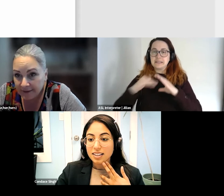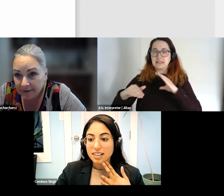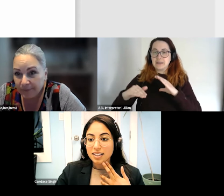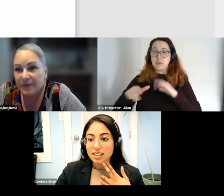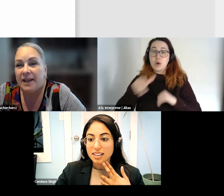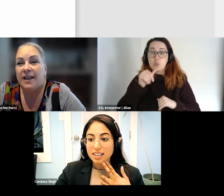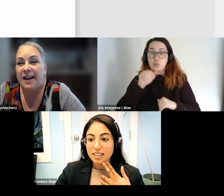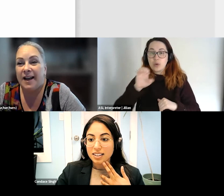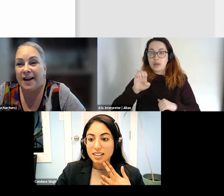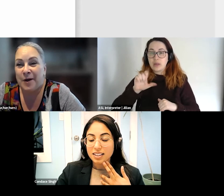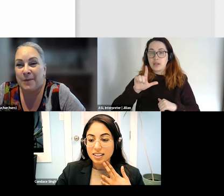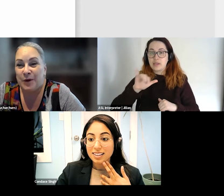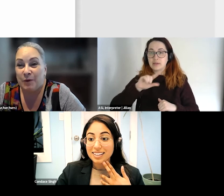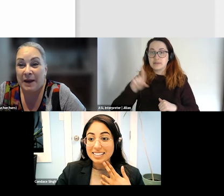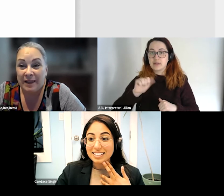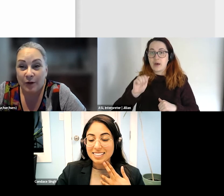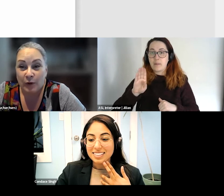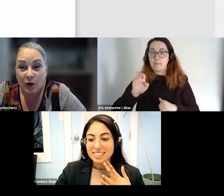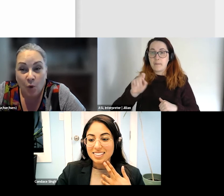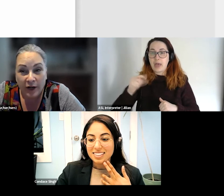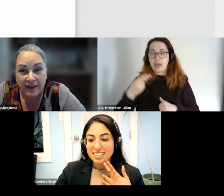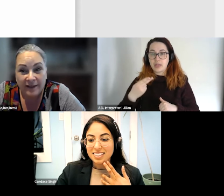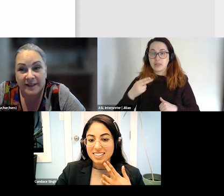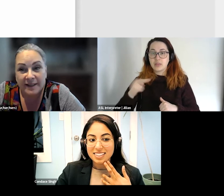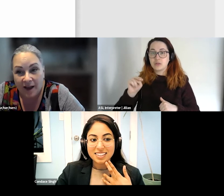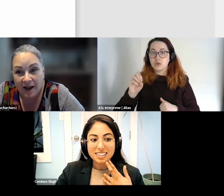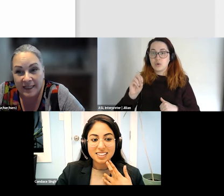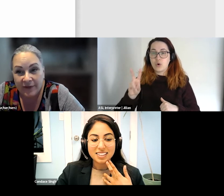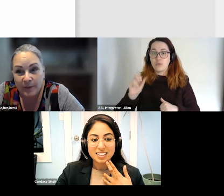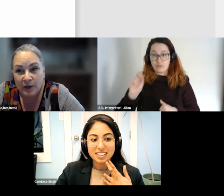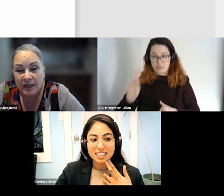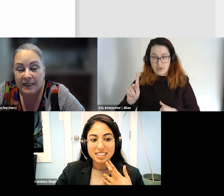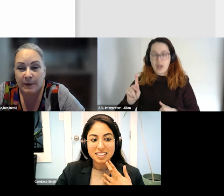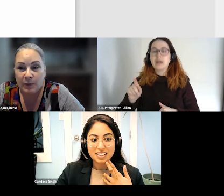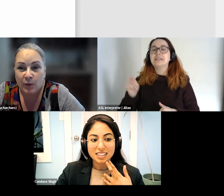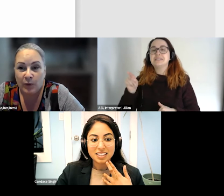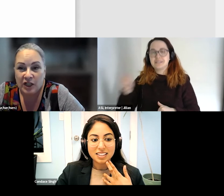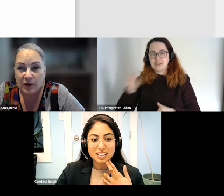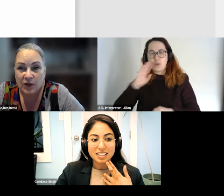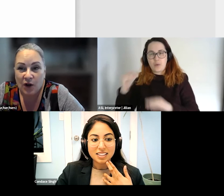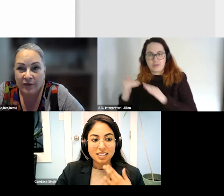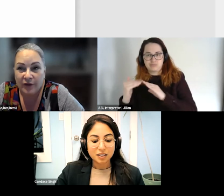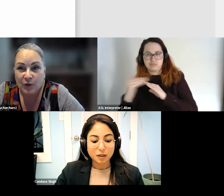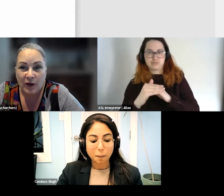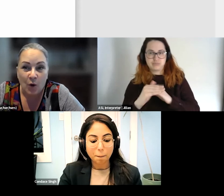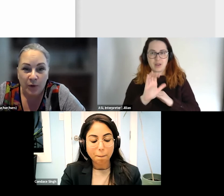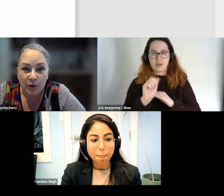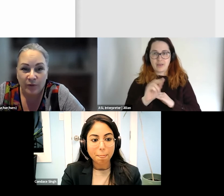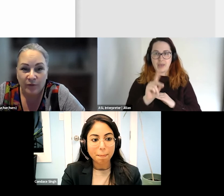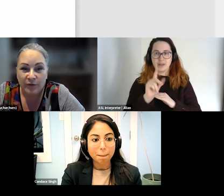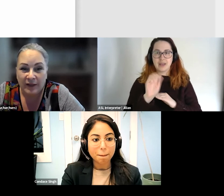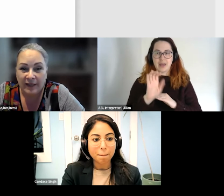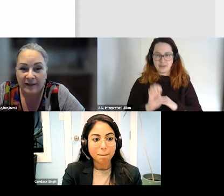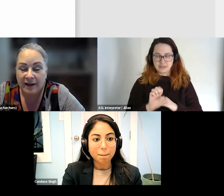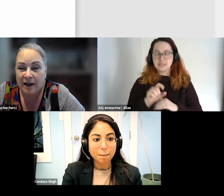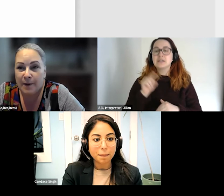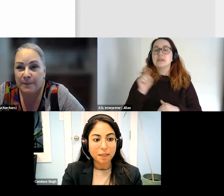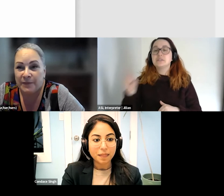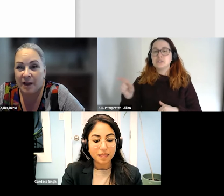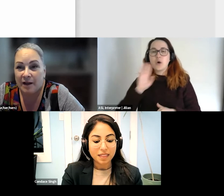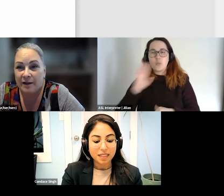Candace. We will make the recording and the slides available. Elizabeth will reach out to all of you. We hope you'll fill